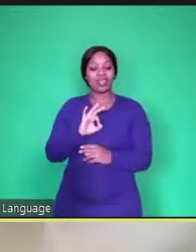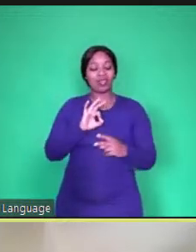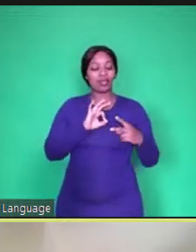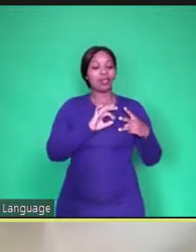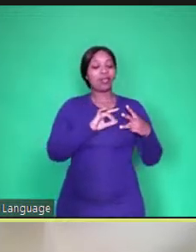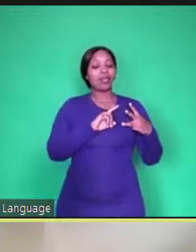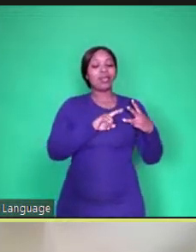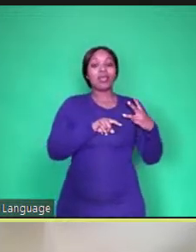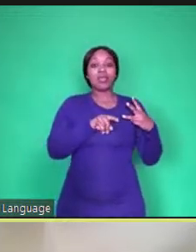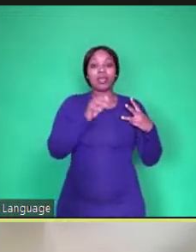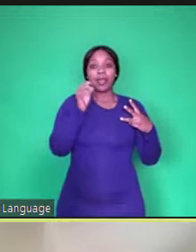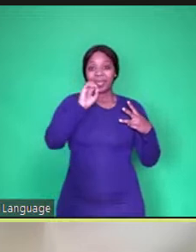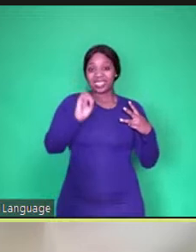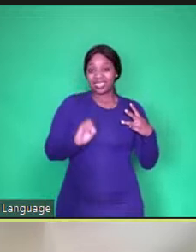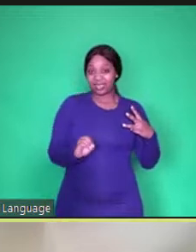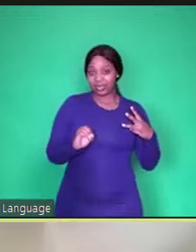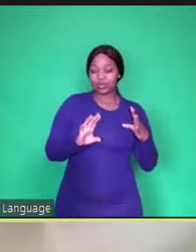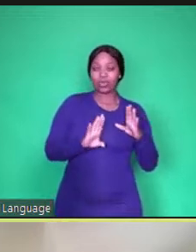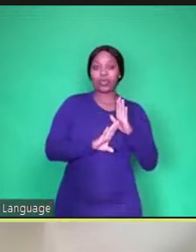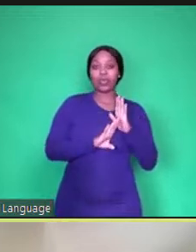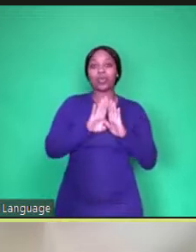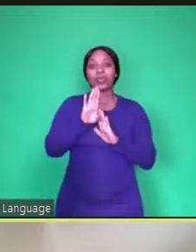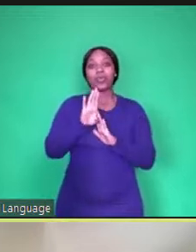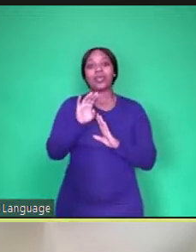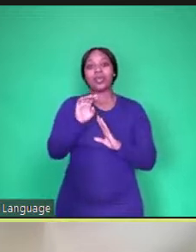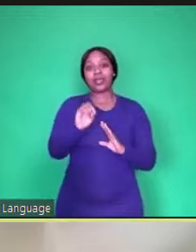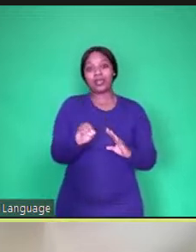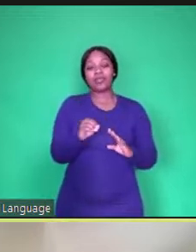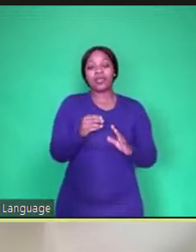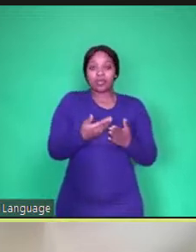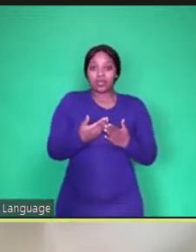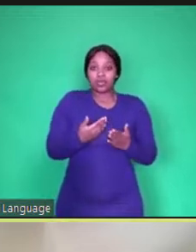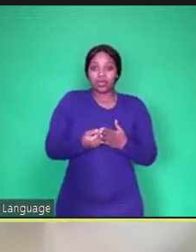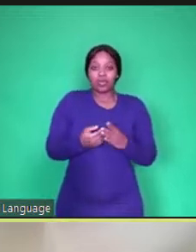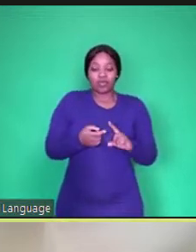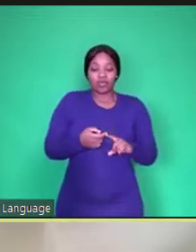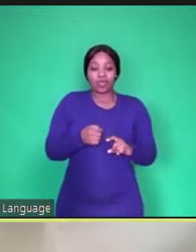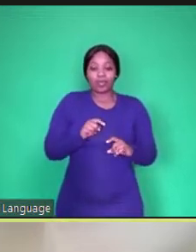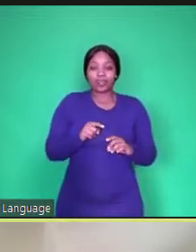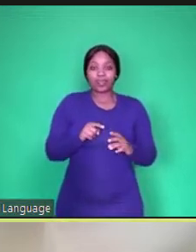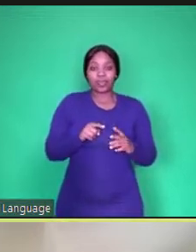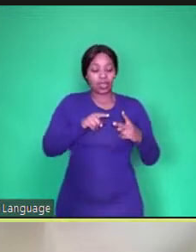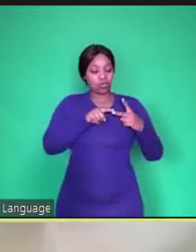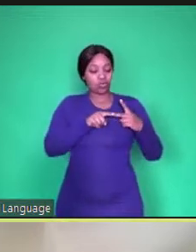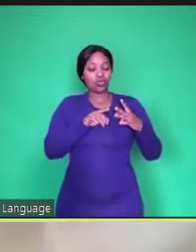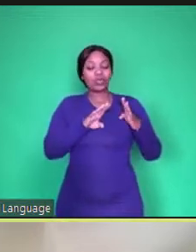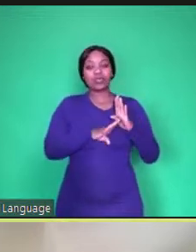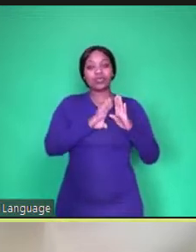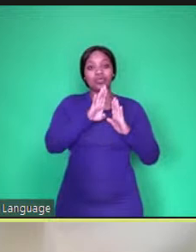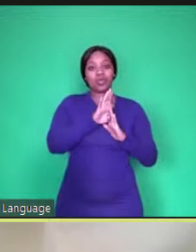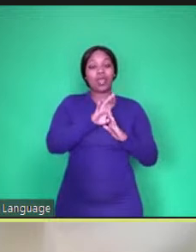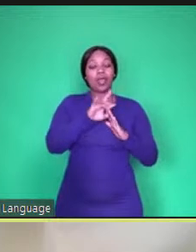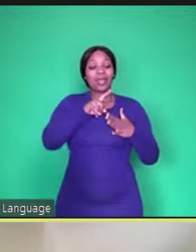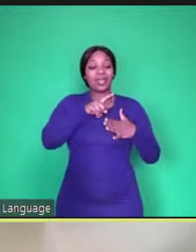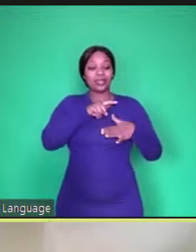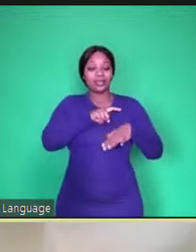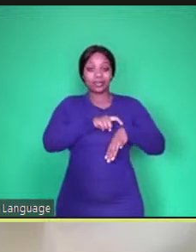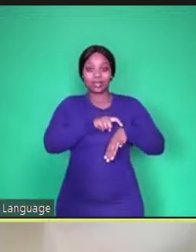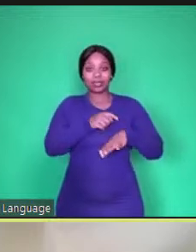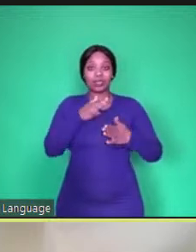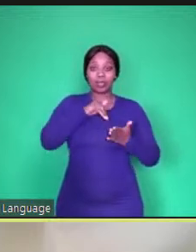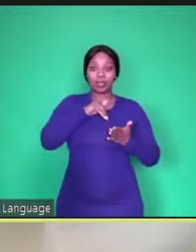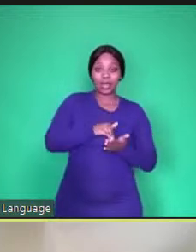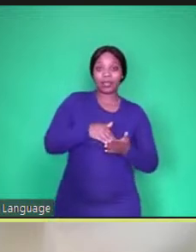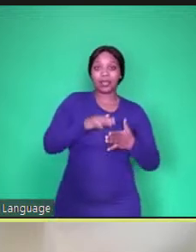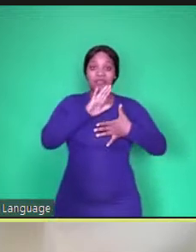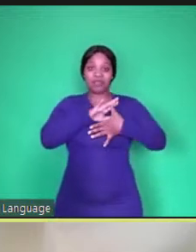the percentage has increased, and possibly it might continue increasing as time goes to wave 5. To the right